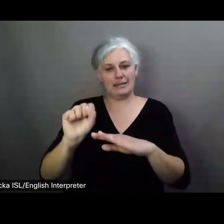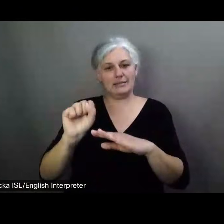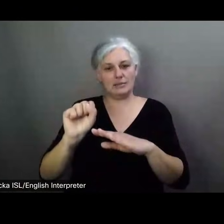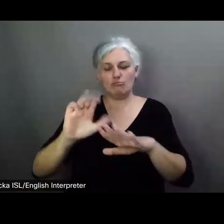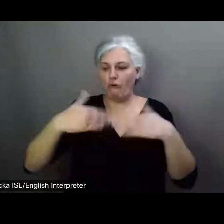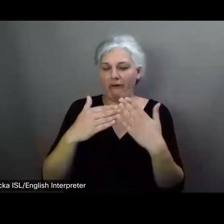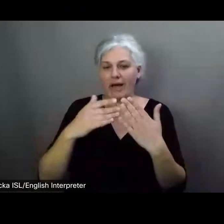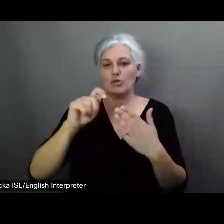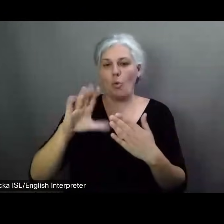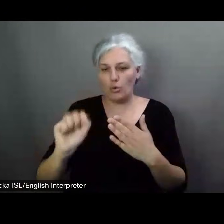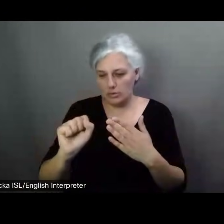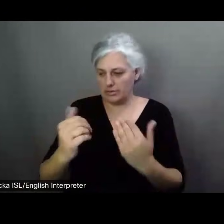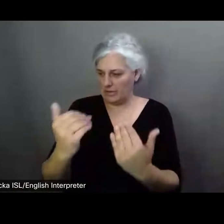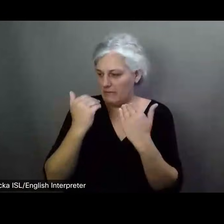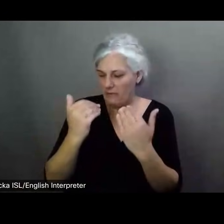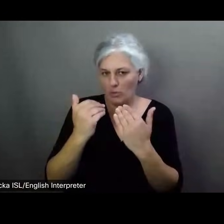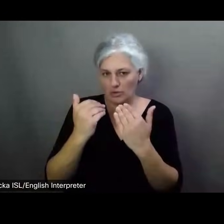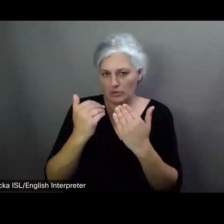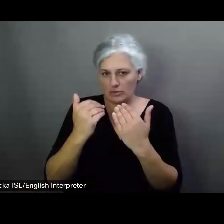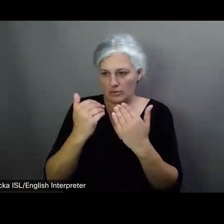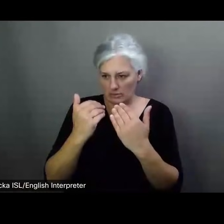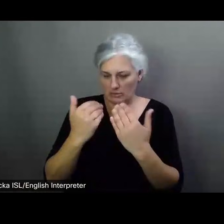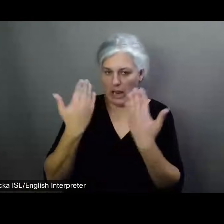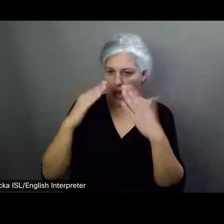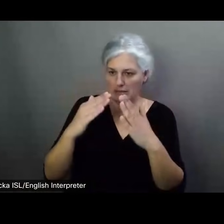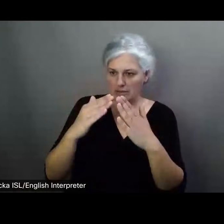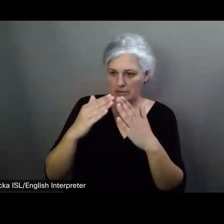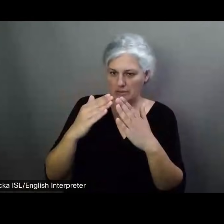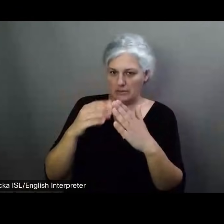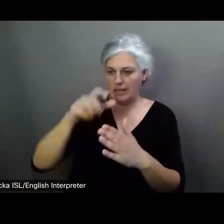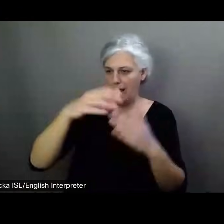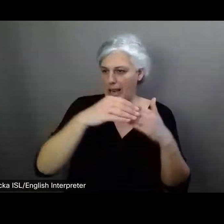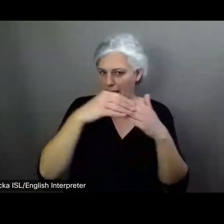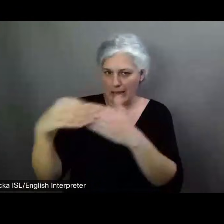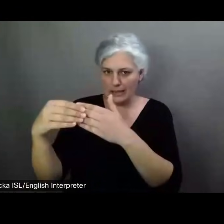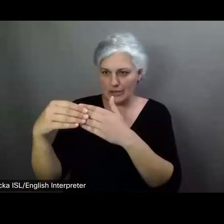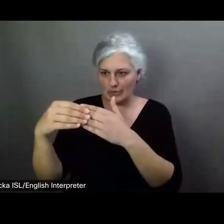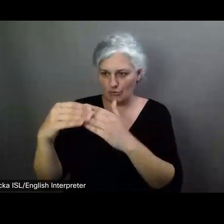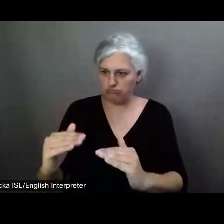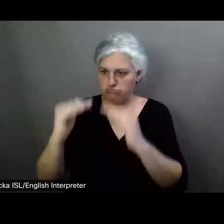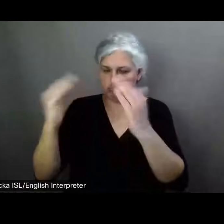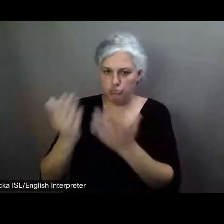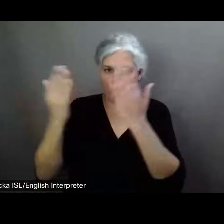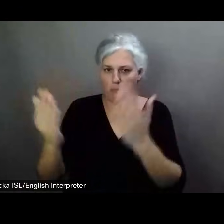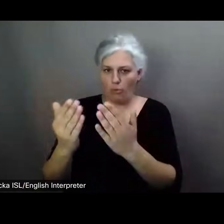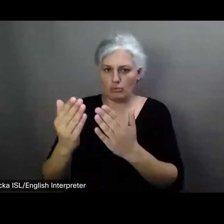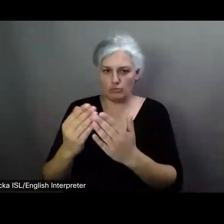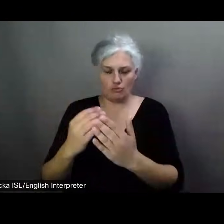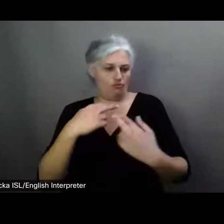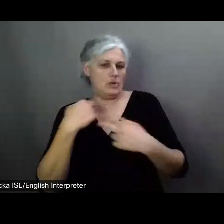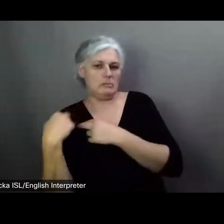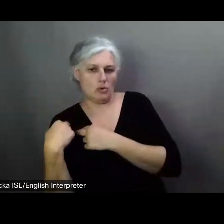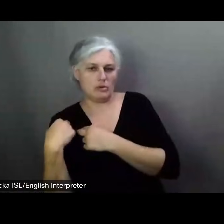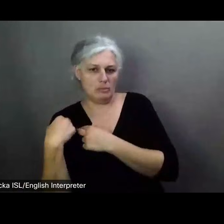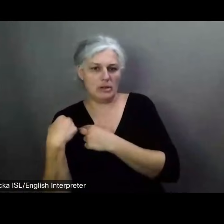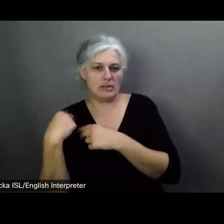tools, information that enable leaders to drive accountability and learning across the system. And Orla will be speaking